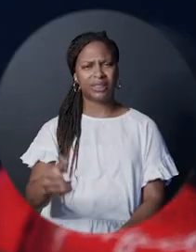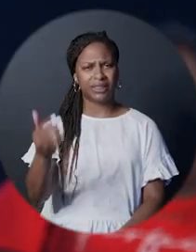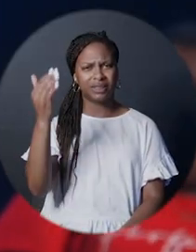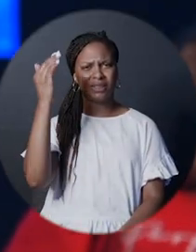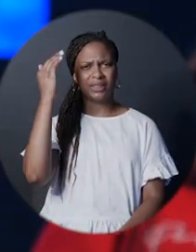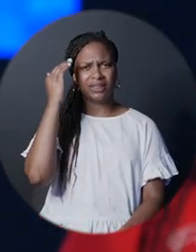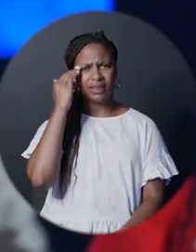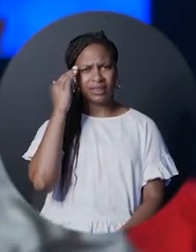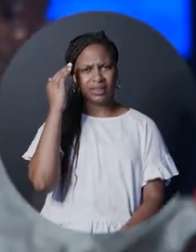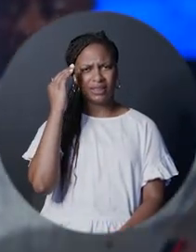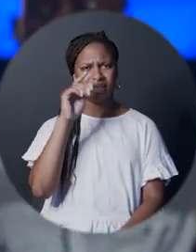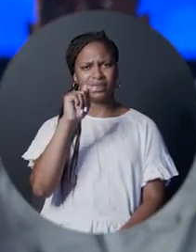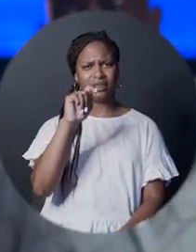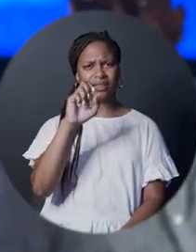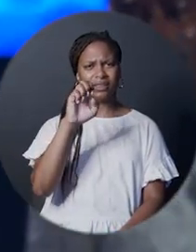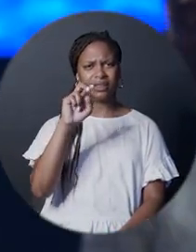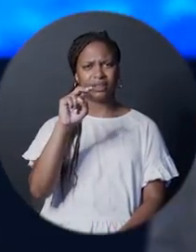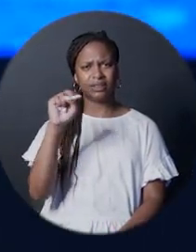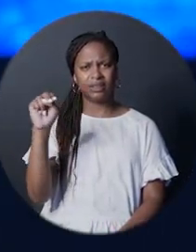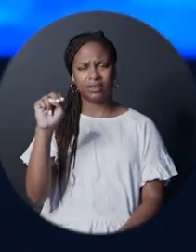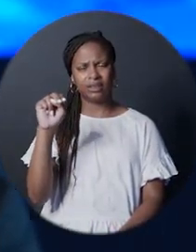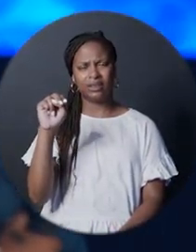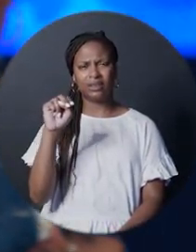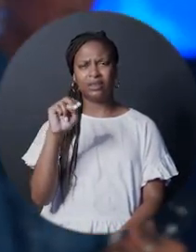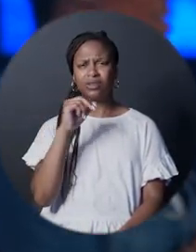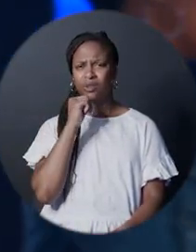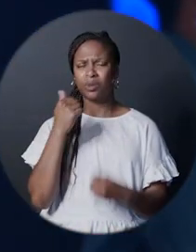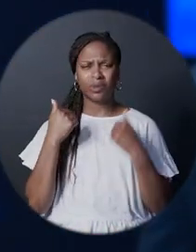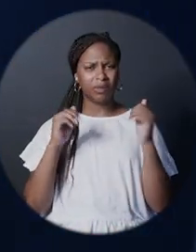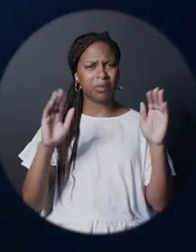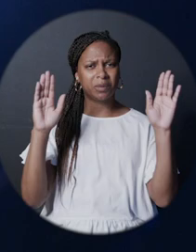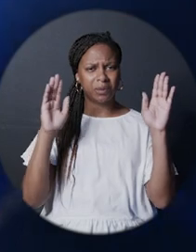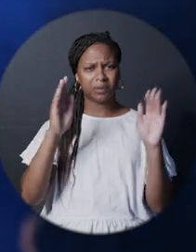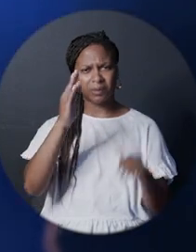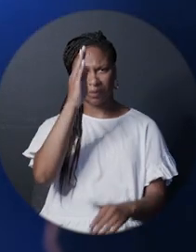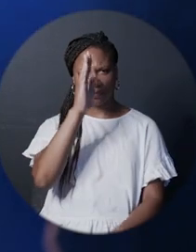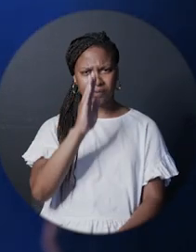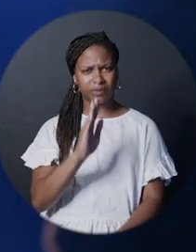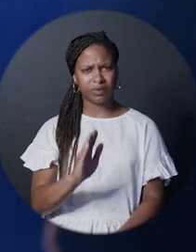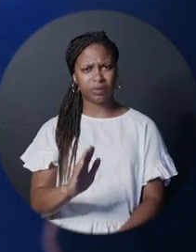but somebody needed to know in Tennessee, don't give up on God.